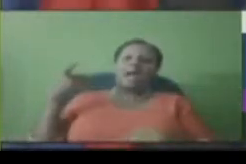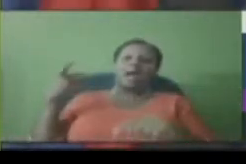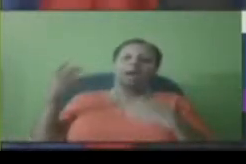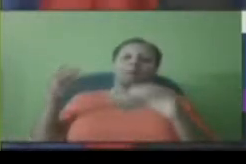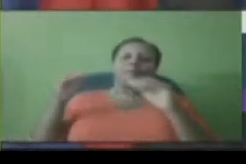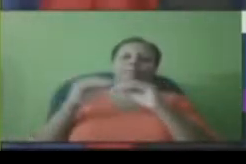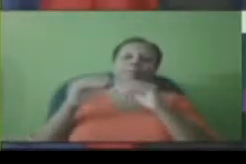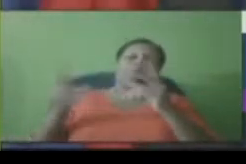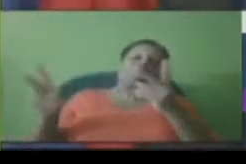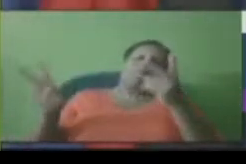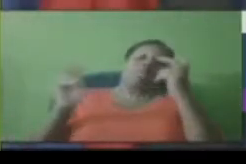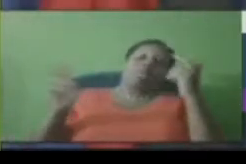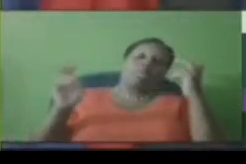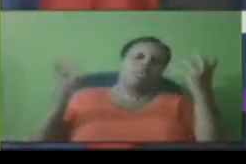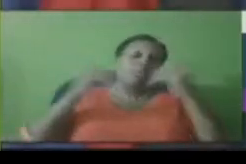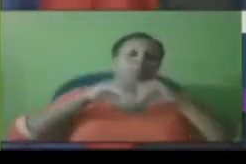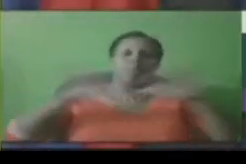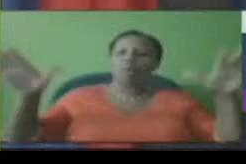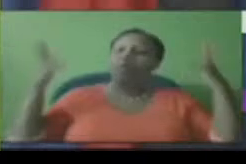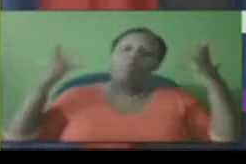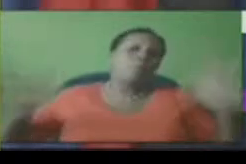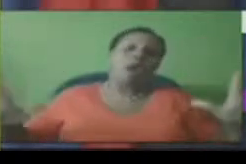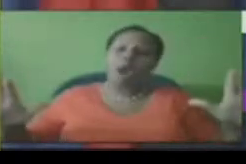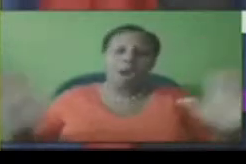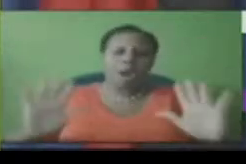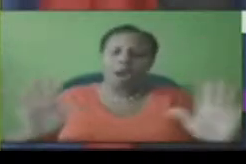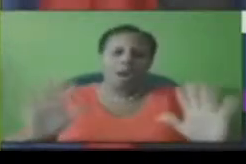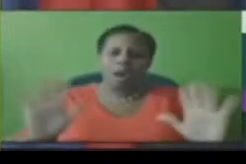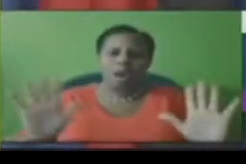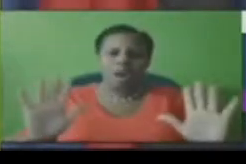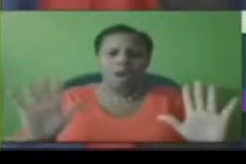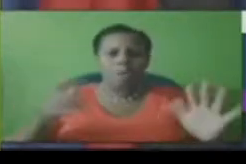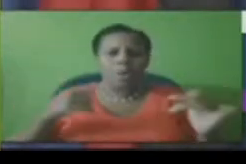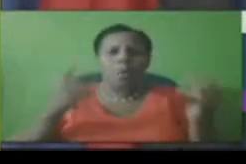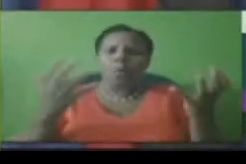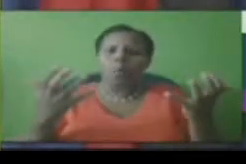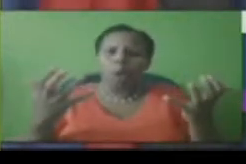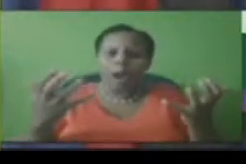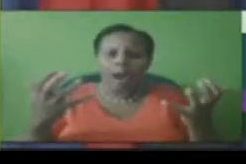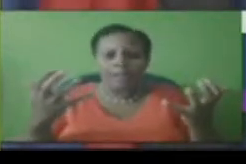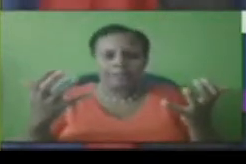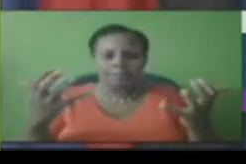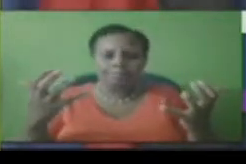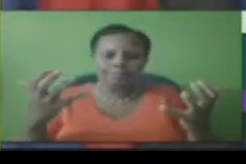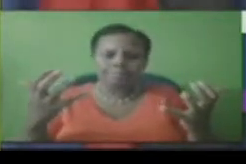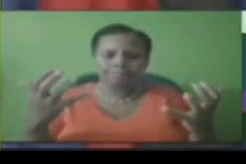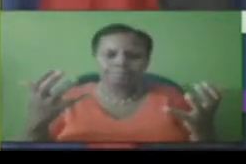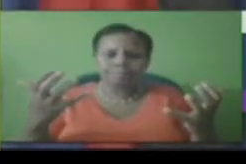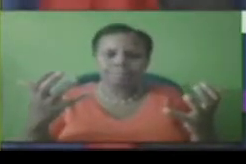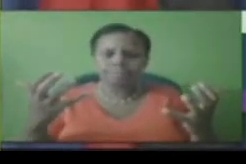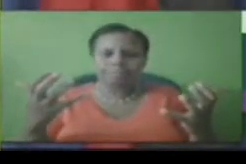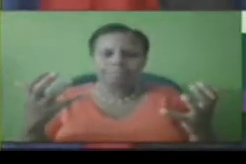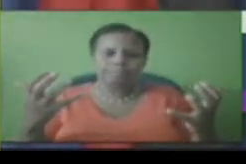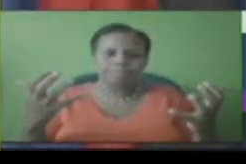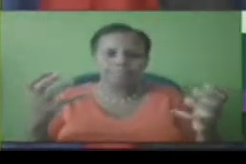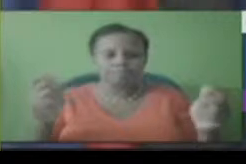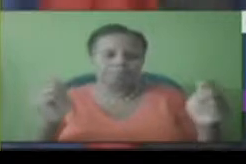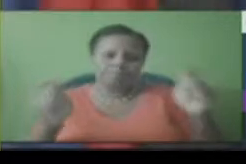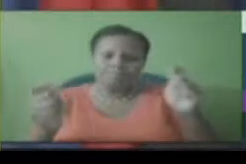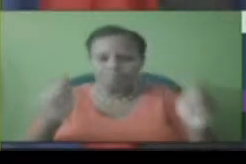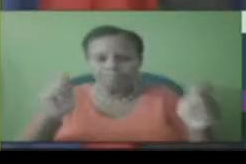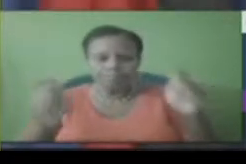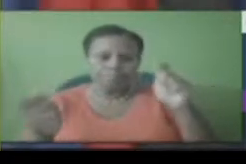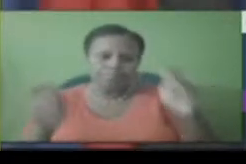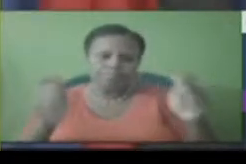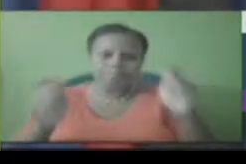rebuilding is what is taking our attention now. But it might be, it's going to be a hard pathway. It's going to be a